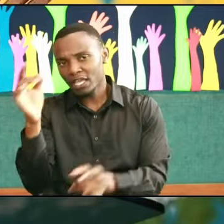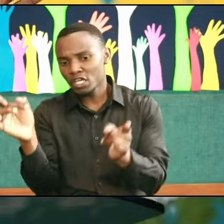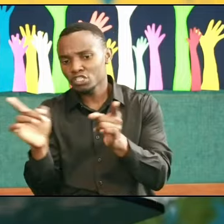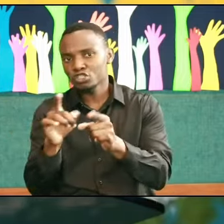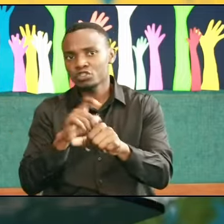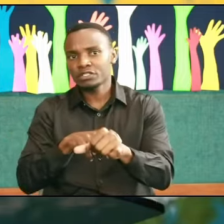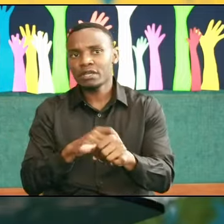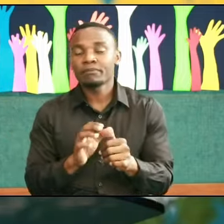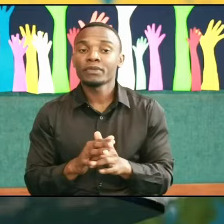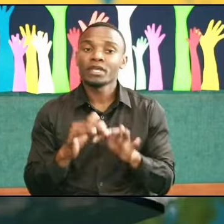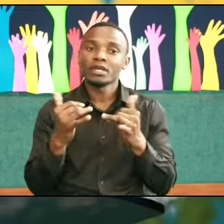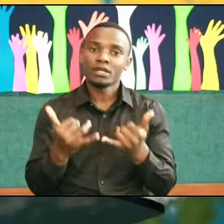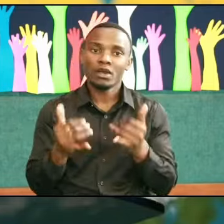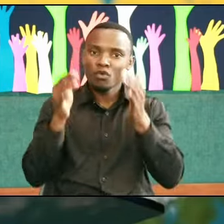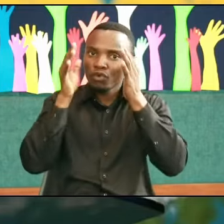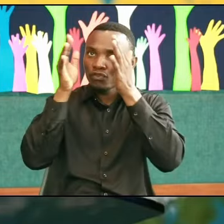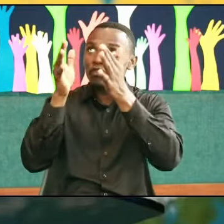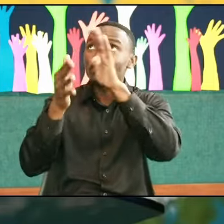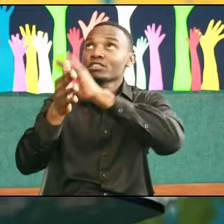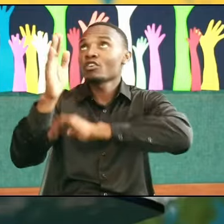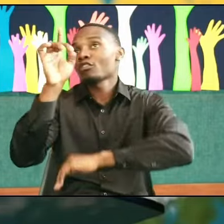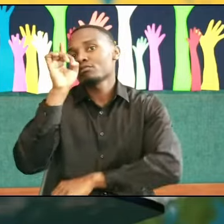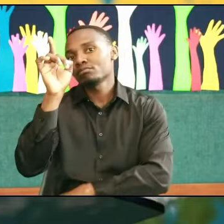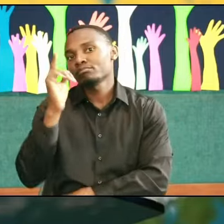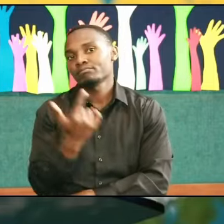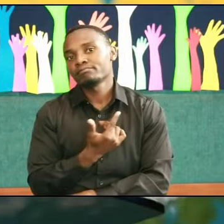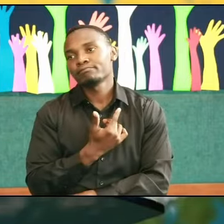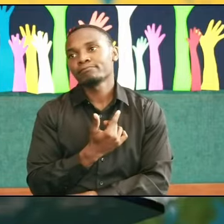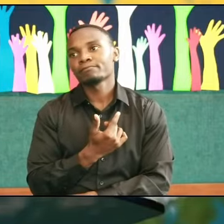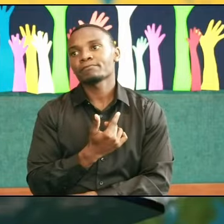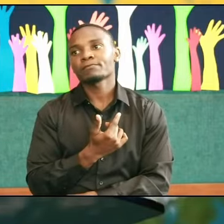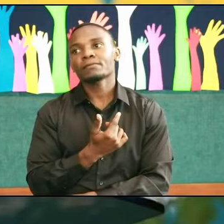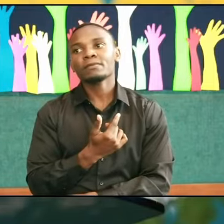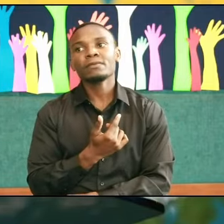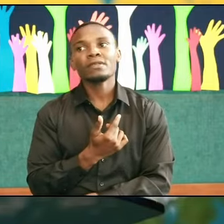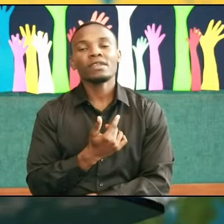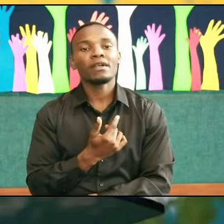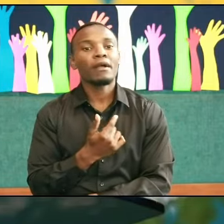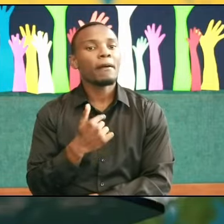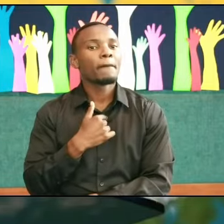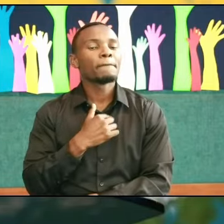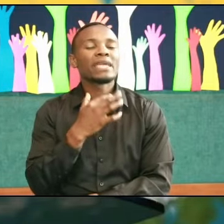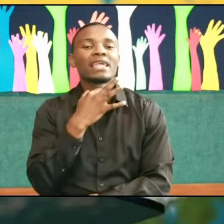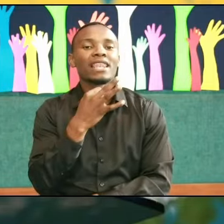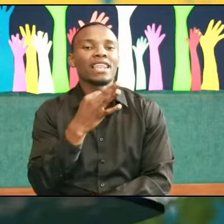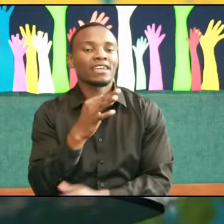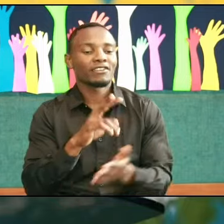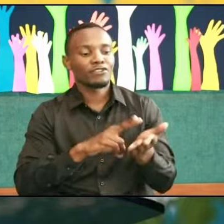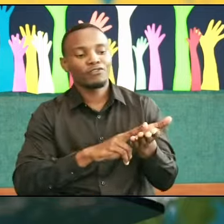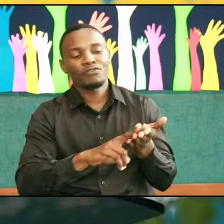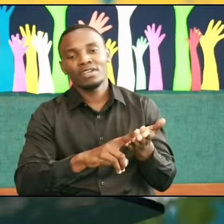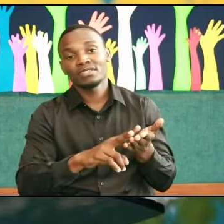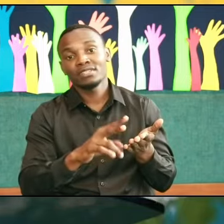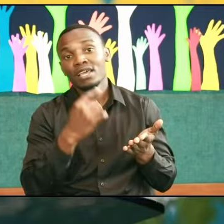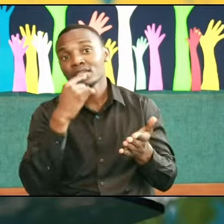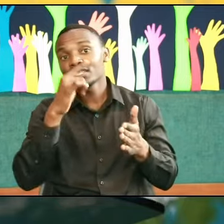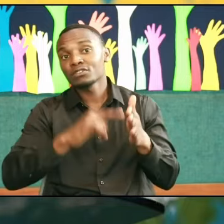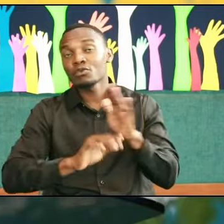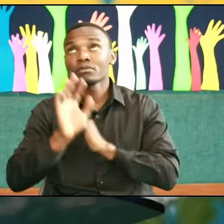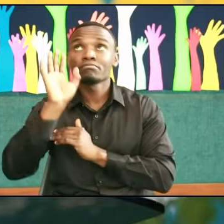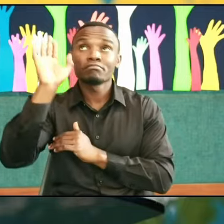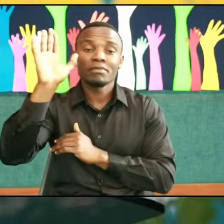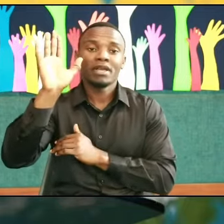at God. God, my brothers and sisters, praise God. I like this text. It says this anger is for